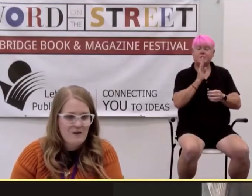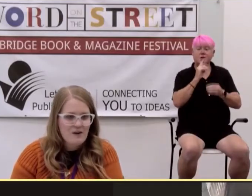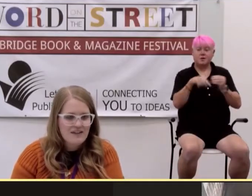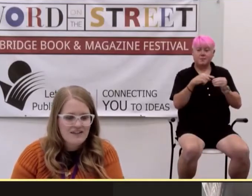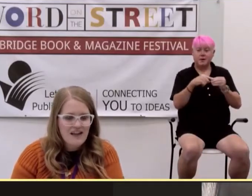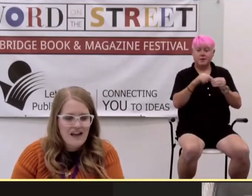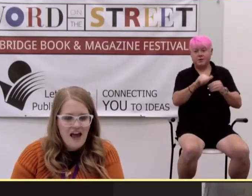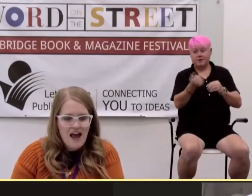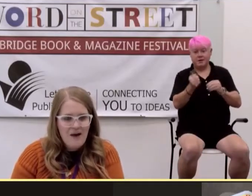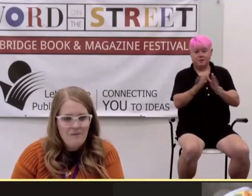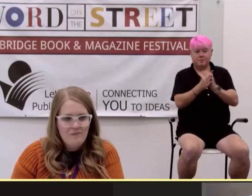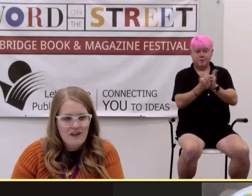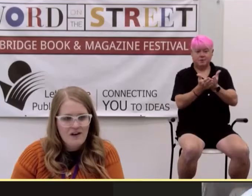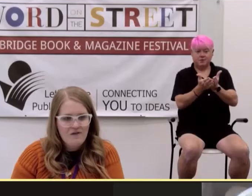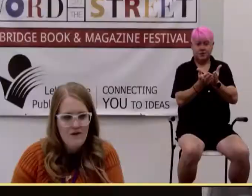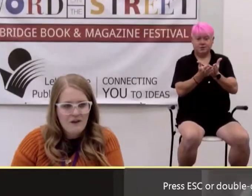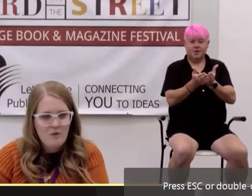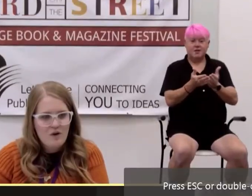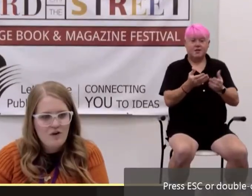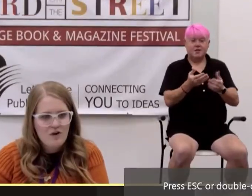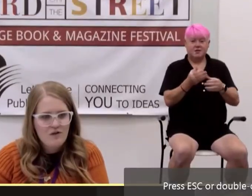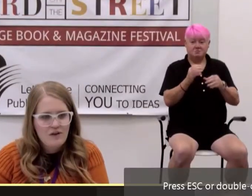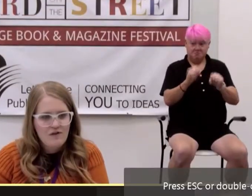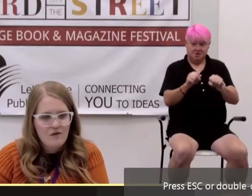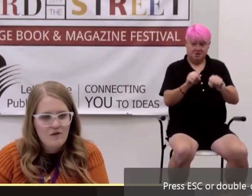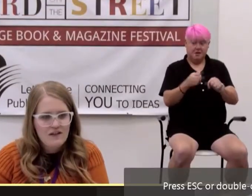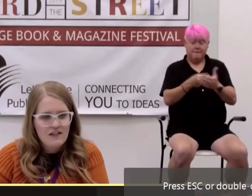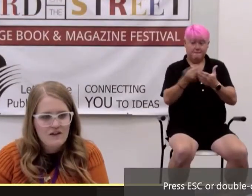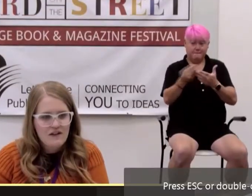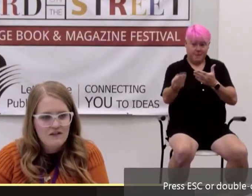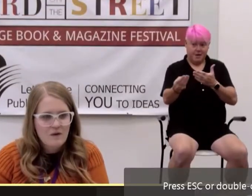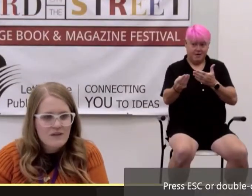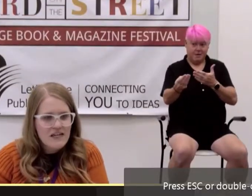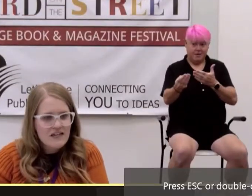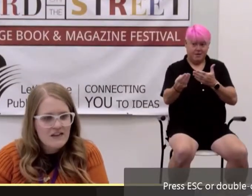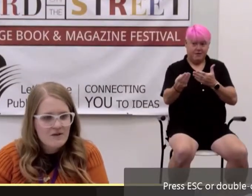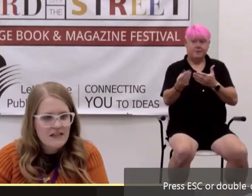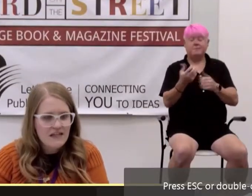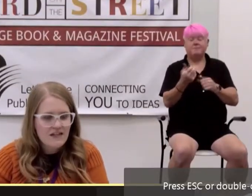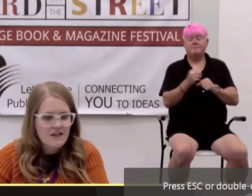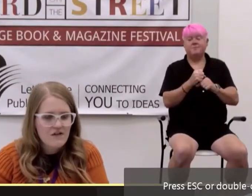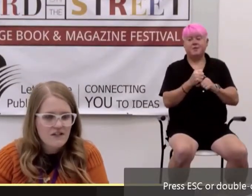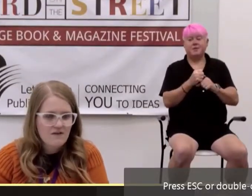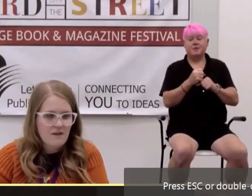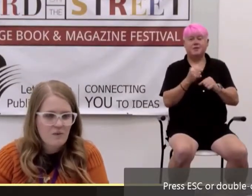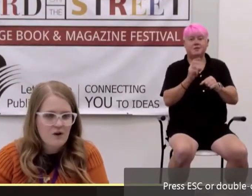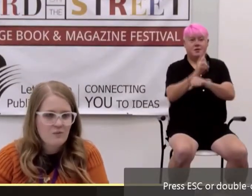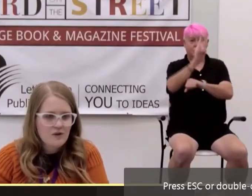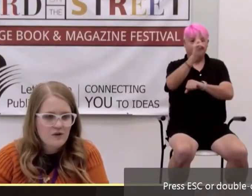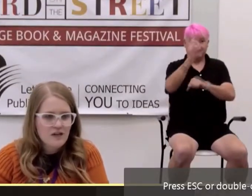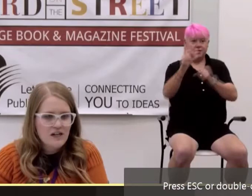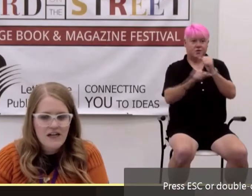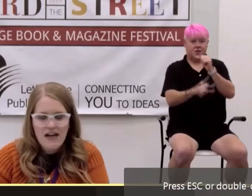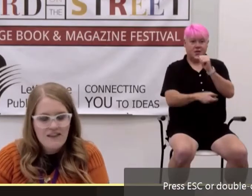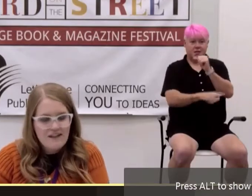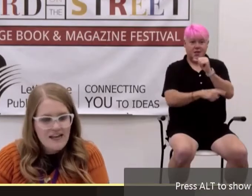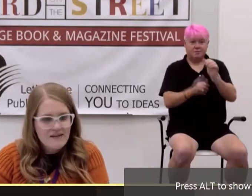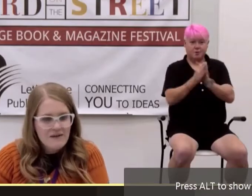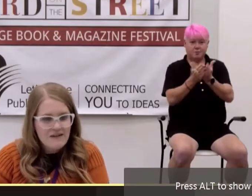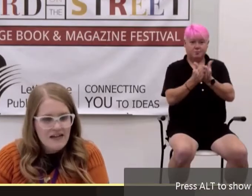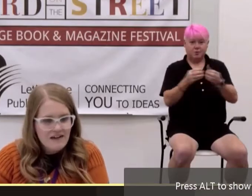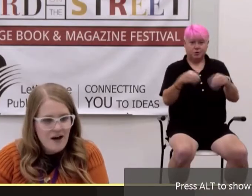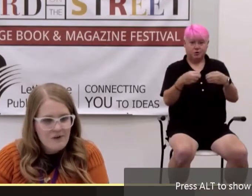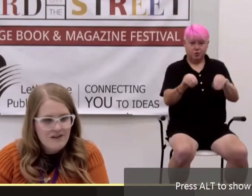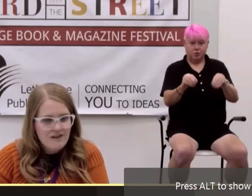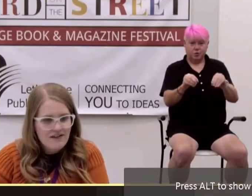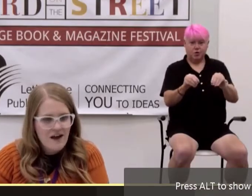other books, they are available if you visit the festival website, and there's a link to the University of Lethbridge bookstore. In this case, we have